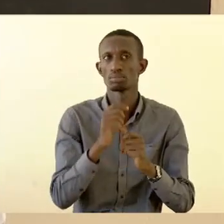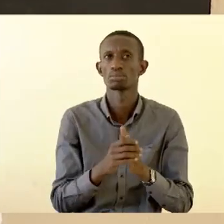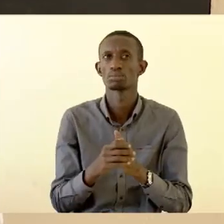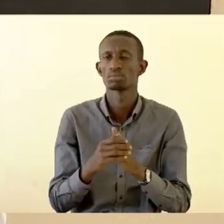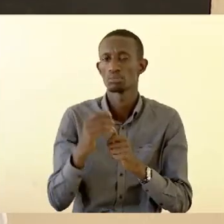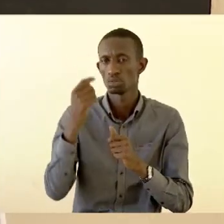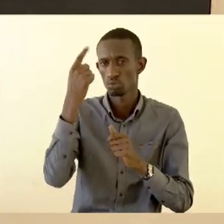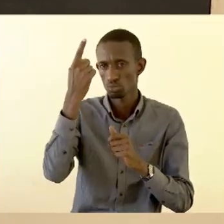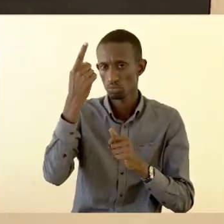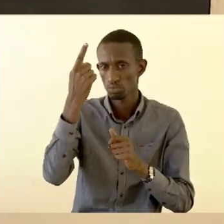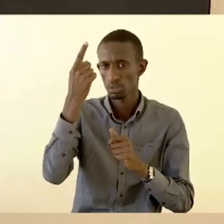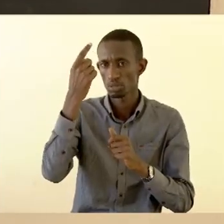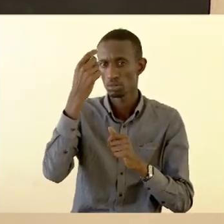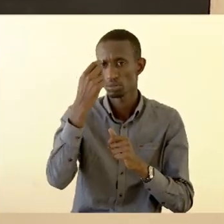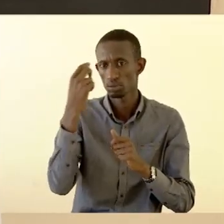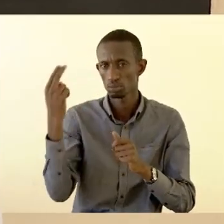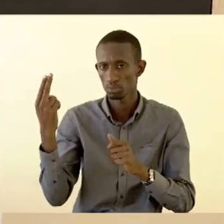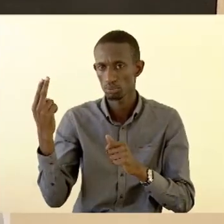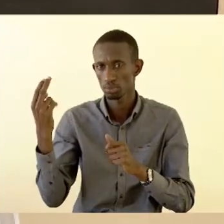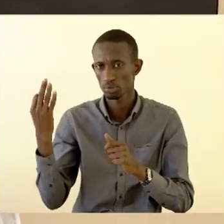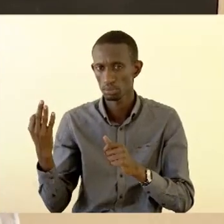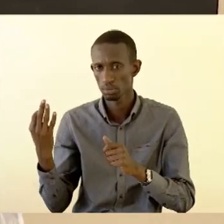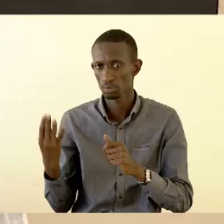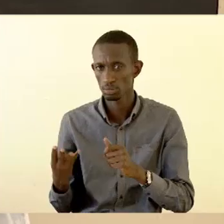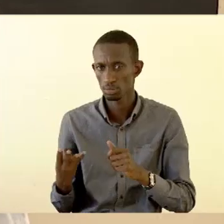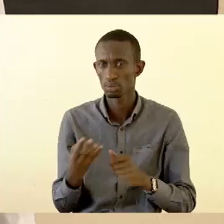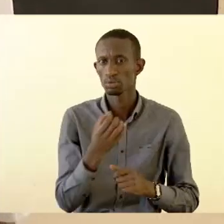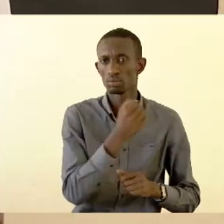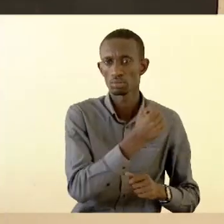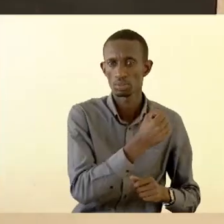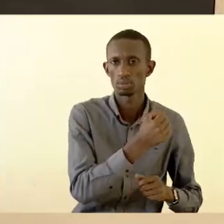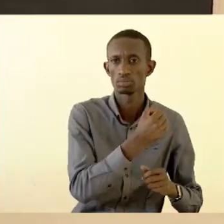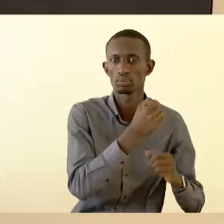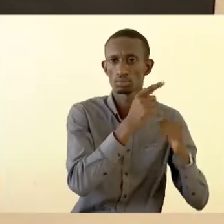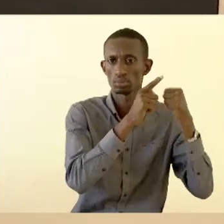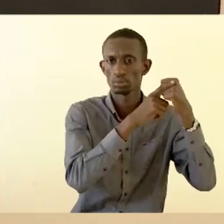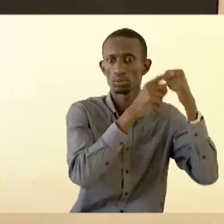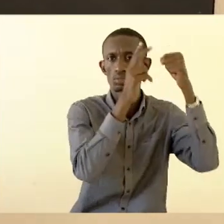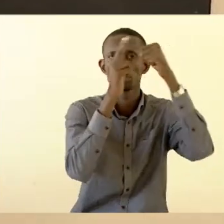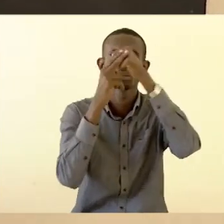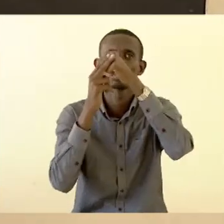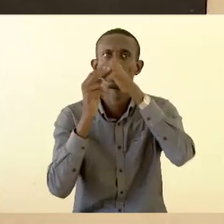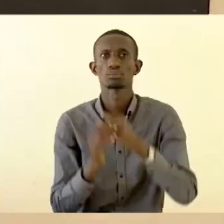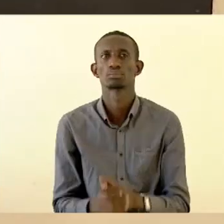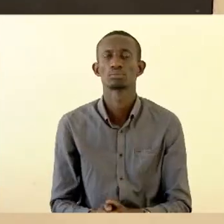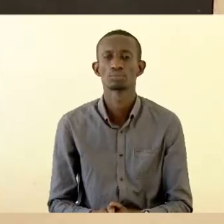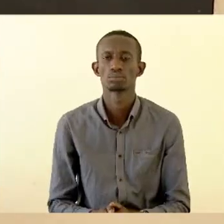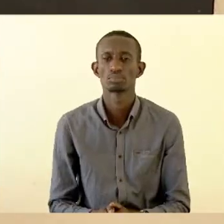1, 2, 3, 4, 5, 6, and 7. So we are done with